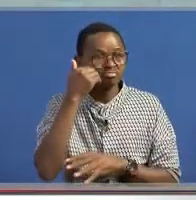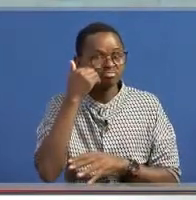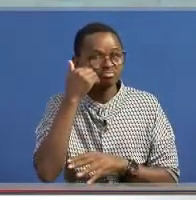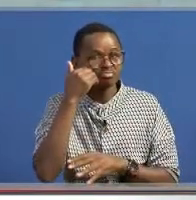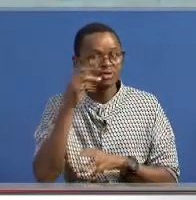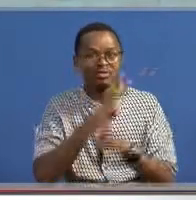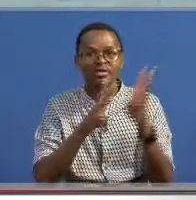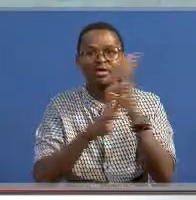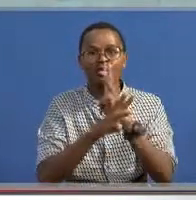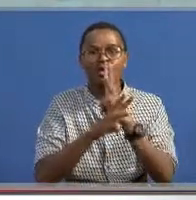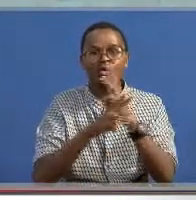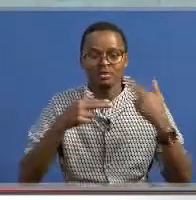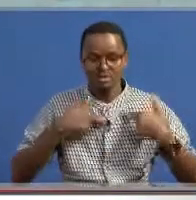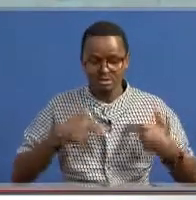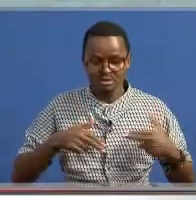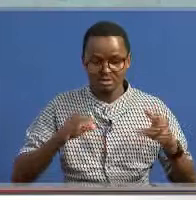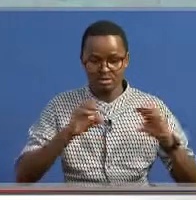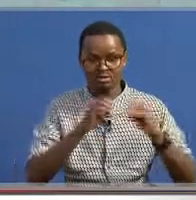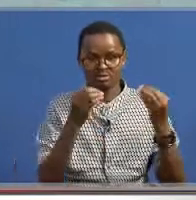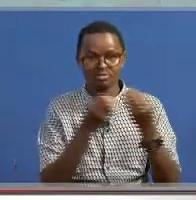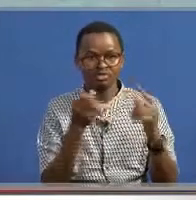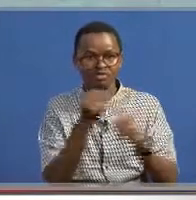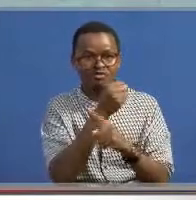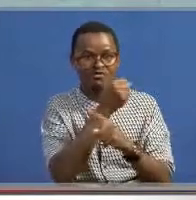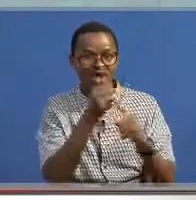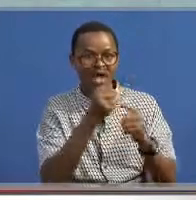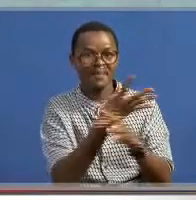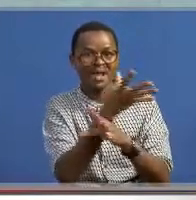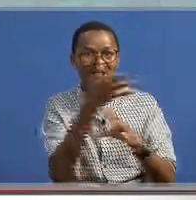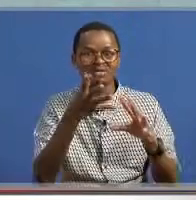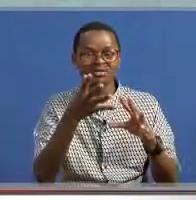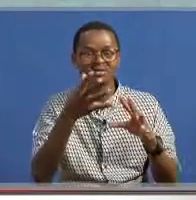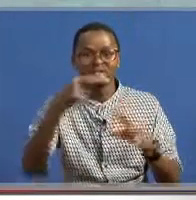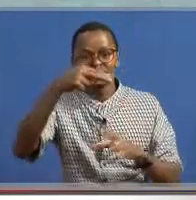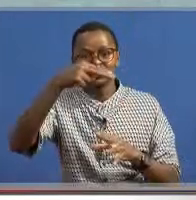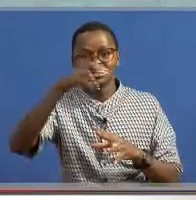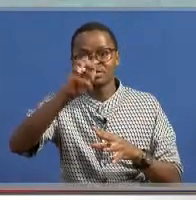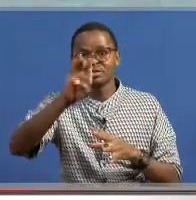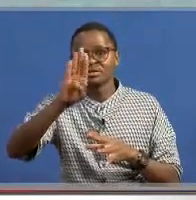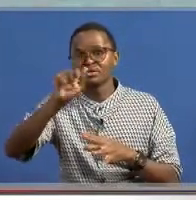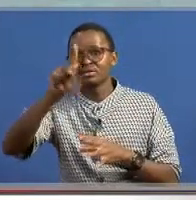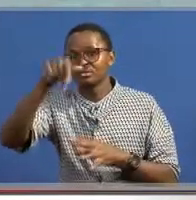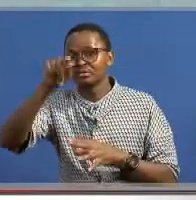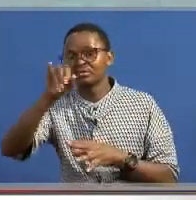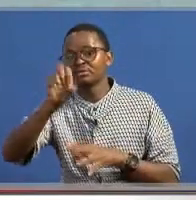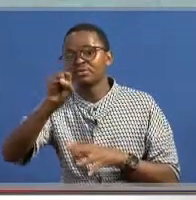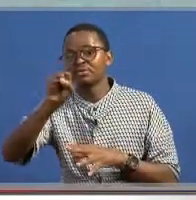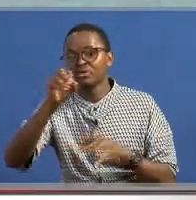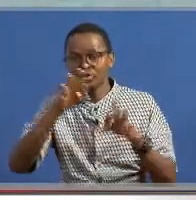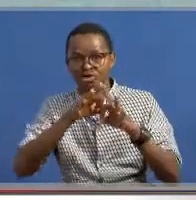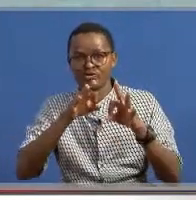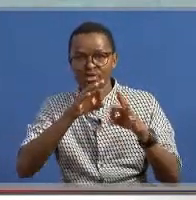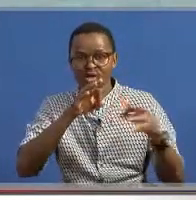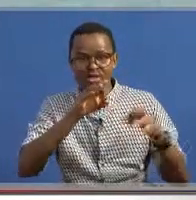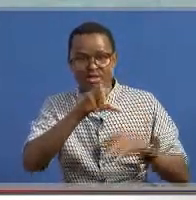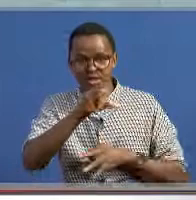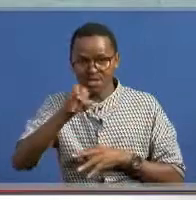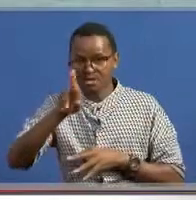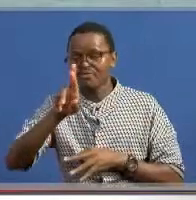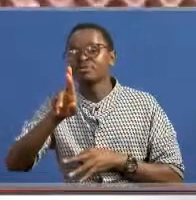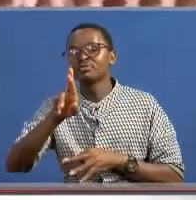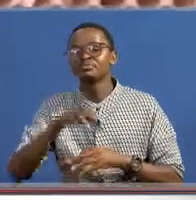Meanwhile, the World Health Organization is keen to fight the prevalence and spread of hepatitis, an inflammatory condition of the liver.